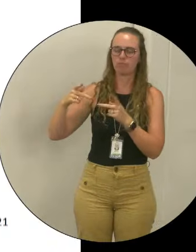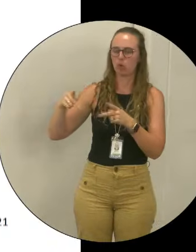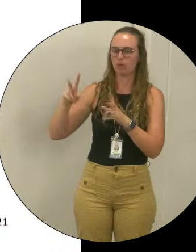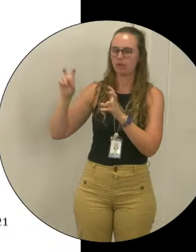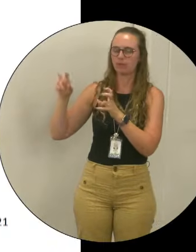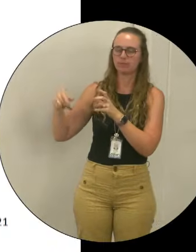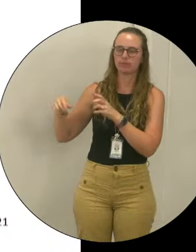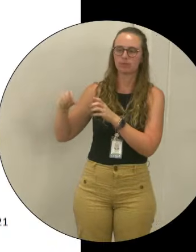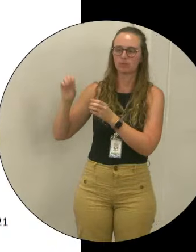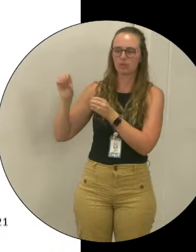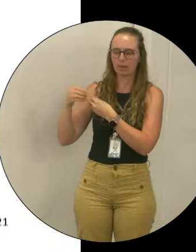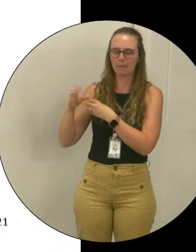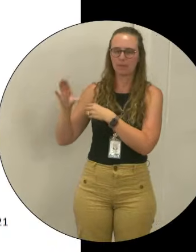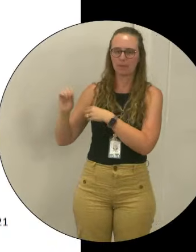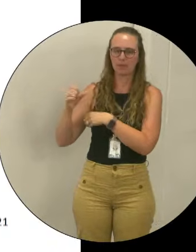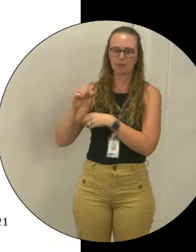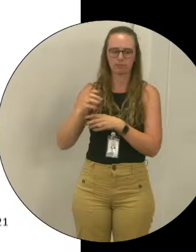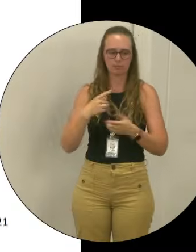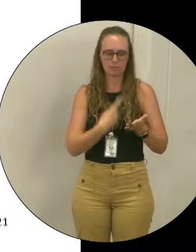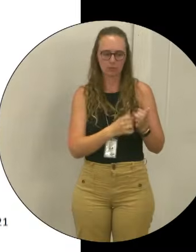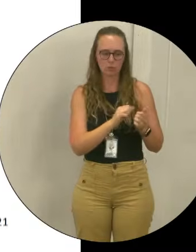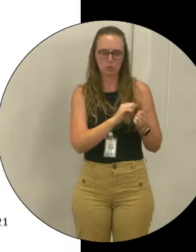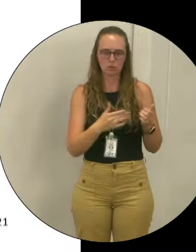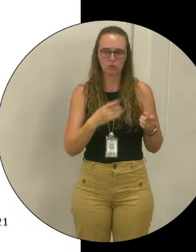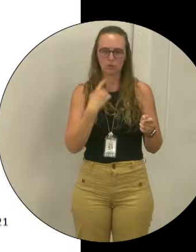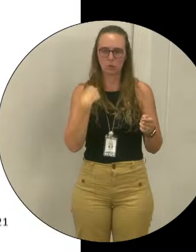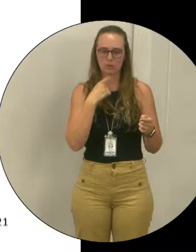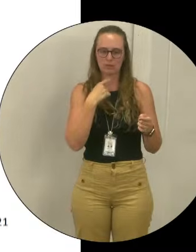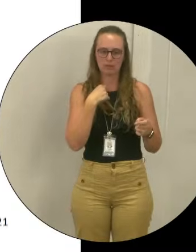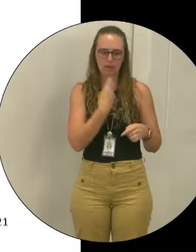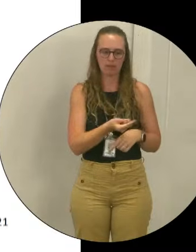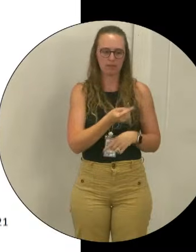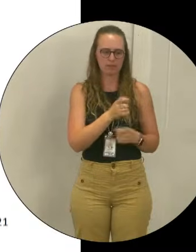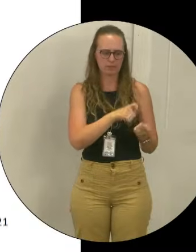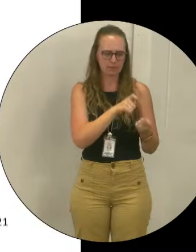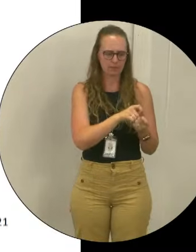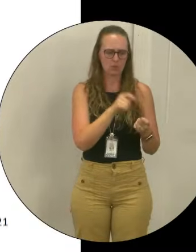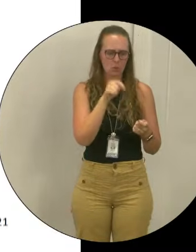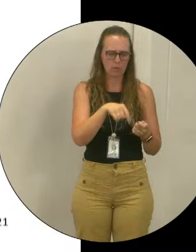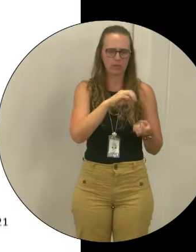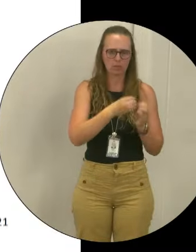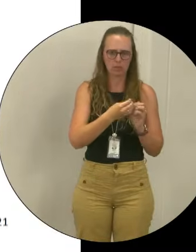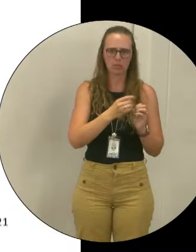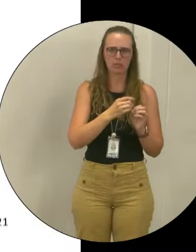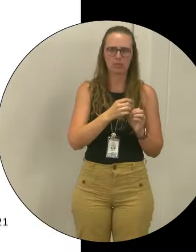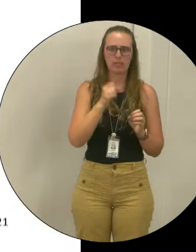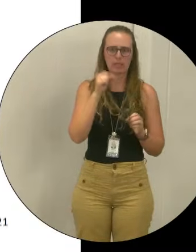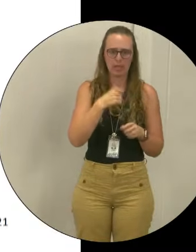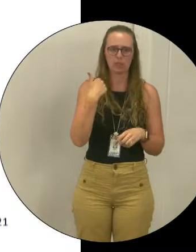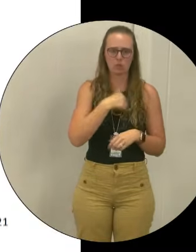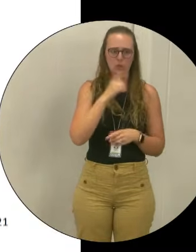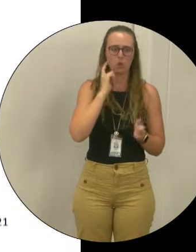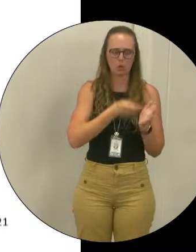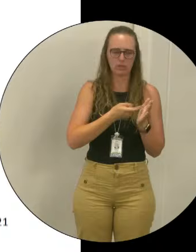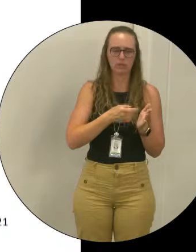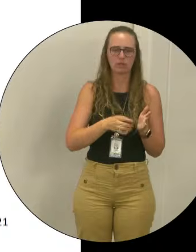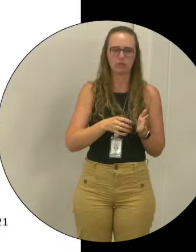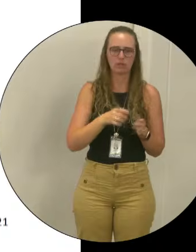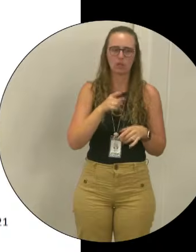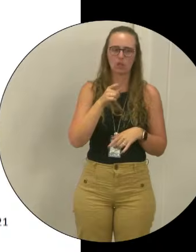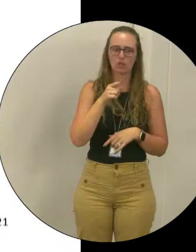so that when we talk to our students, we can tell them definitively, these numbers are going down. And yes, we recognize your